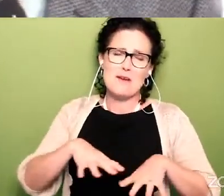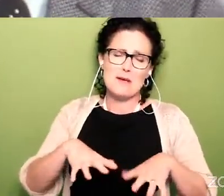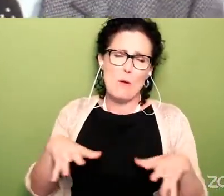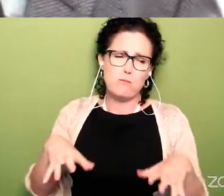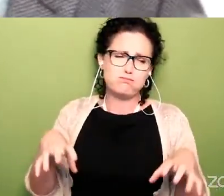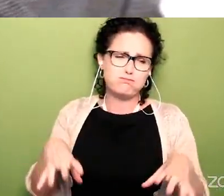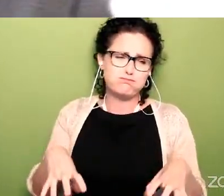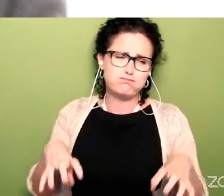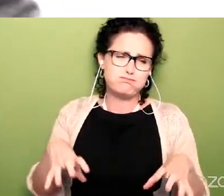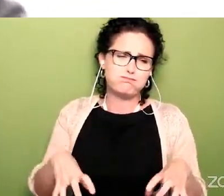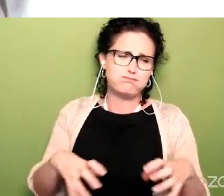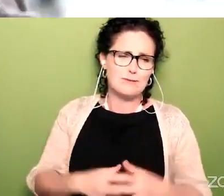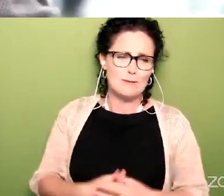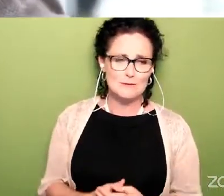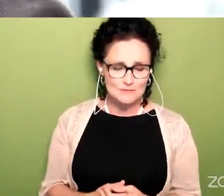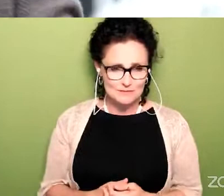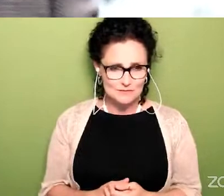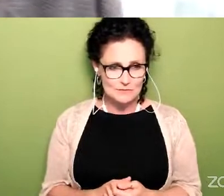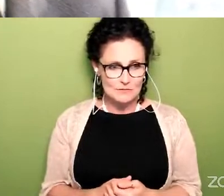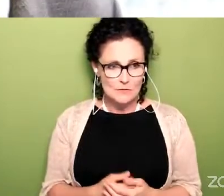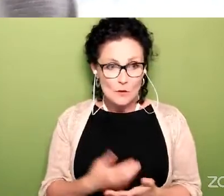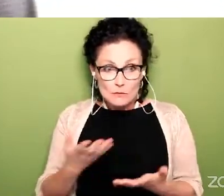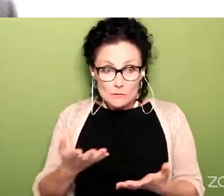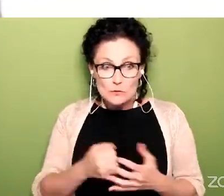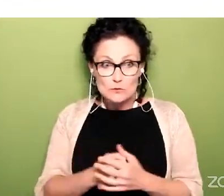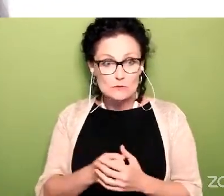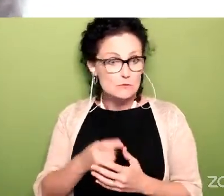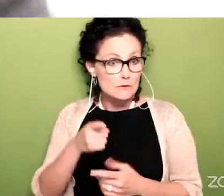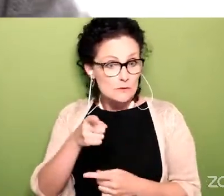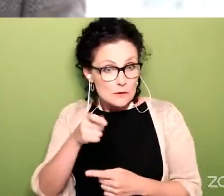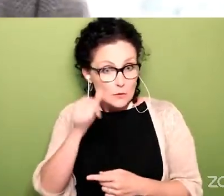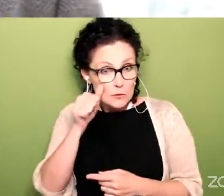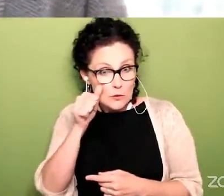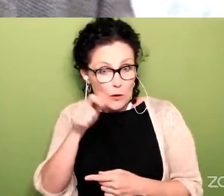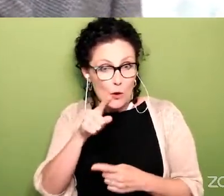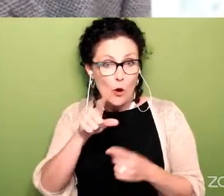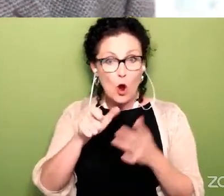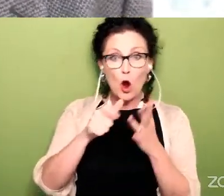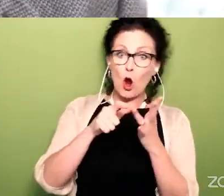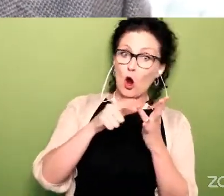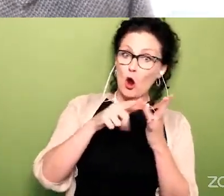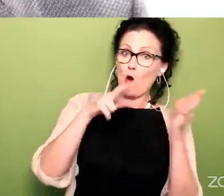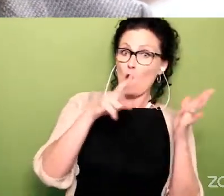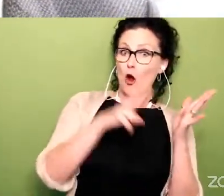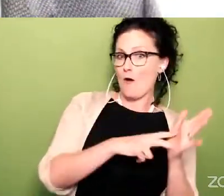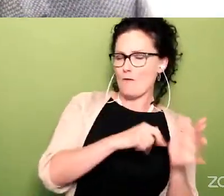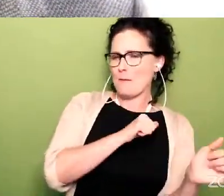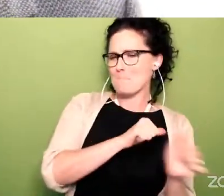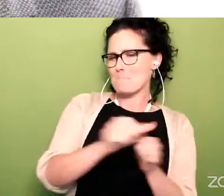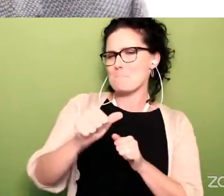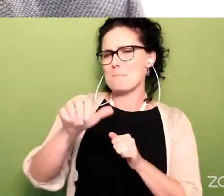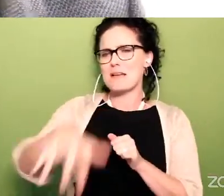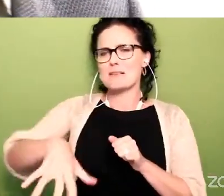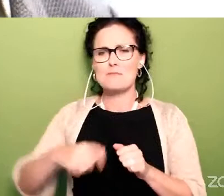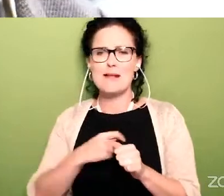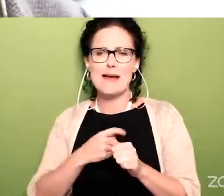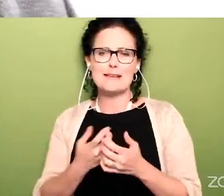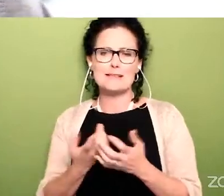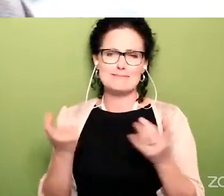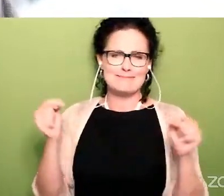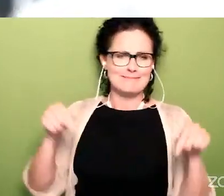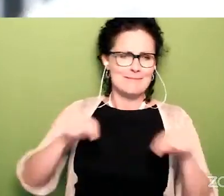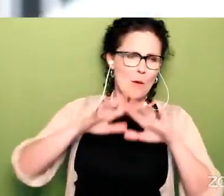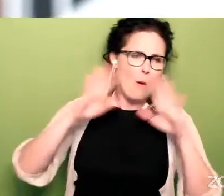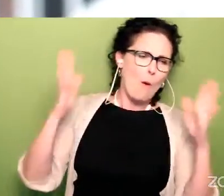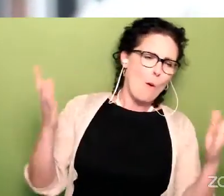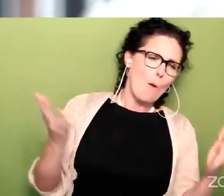his children will call us uncle and auntie, and they and this one. They will all be cousins. And they will welcome